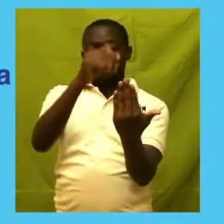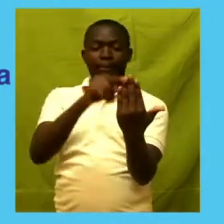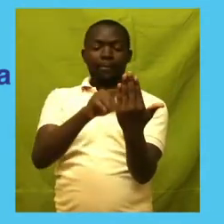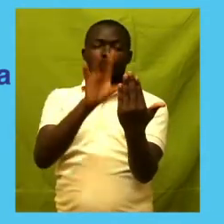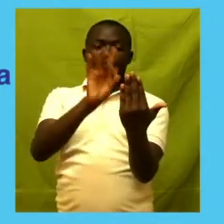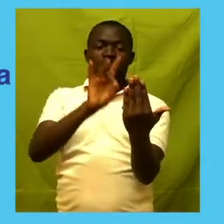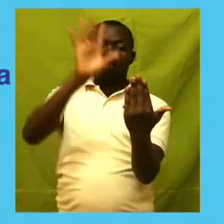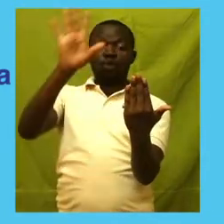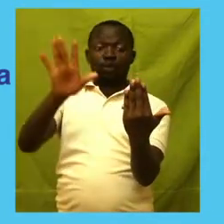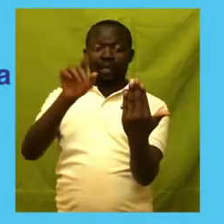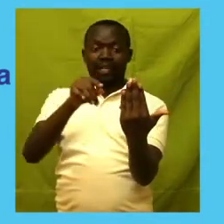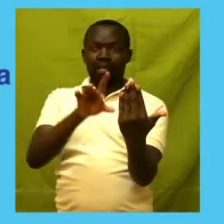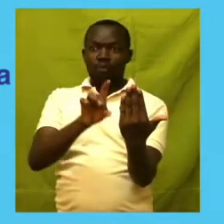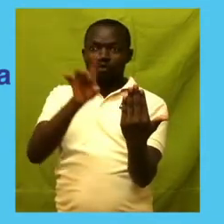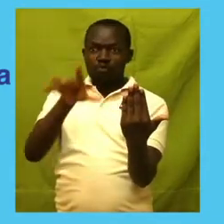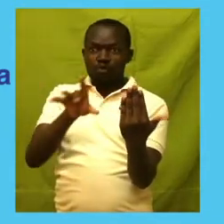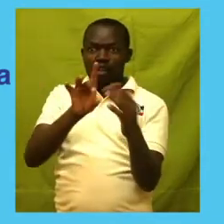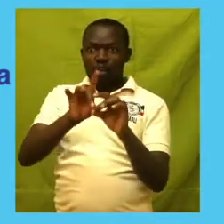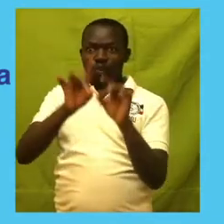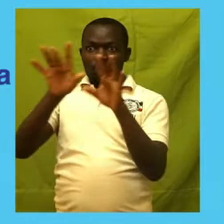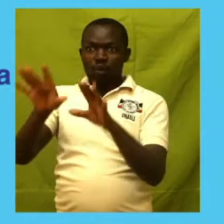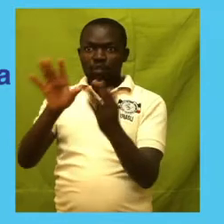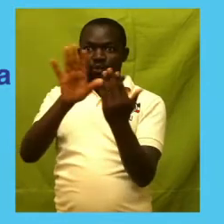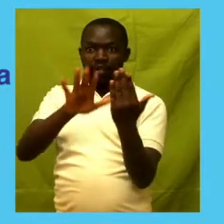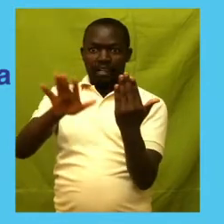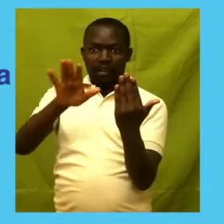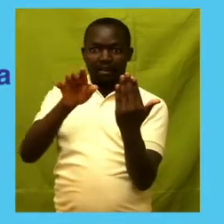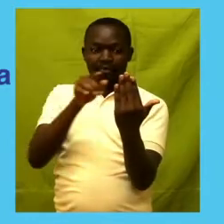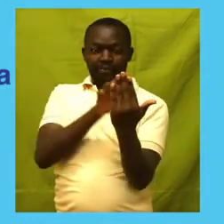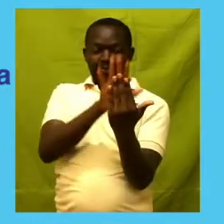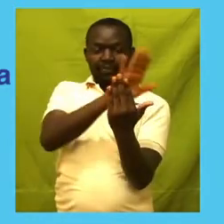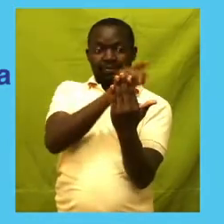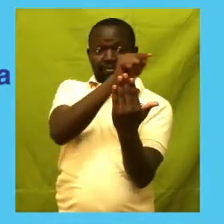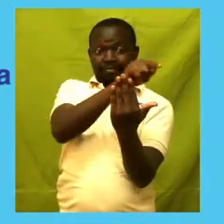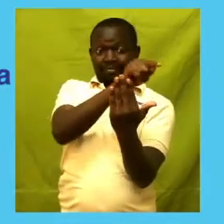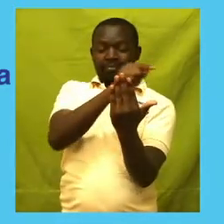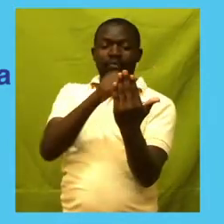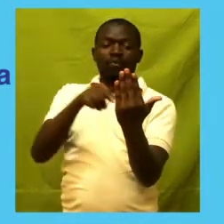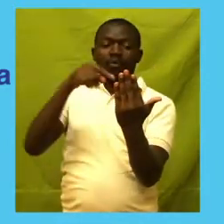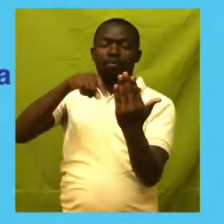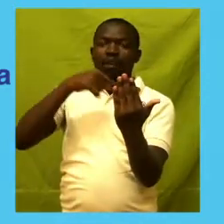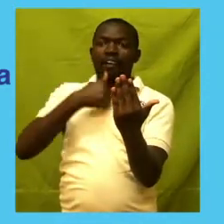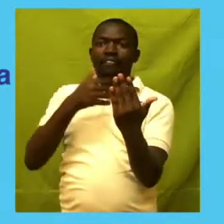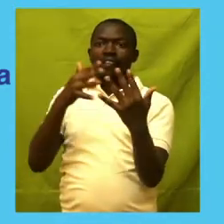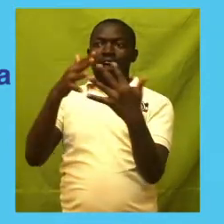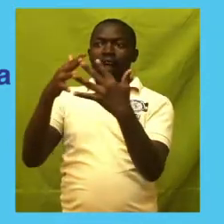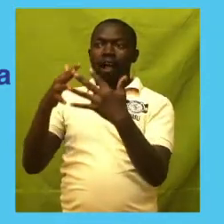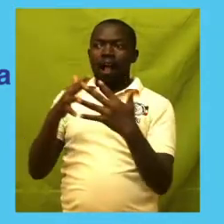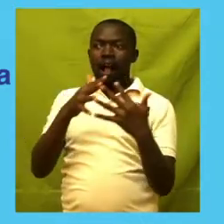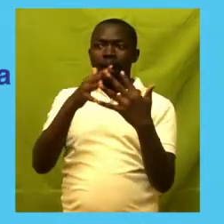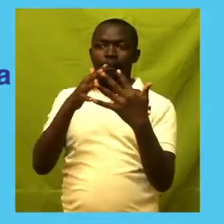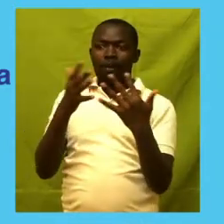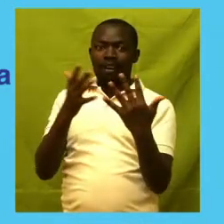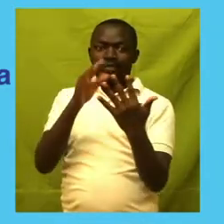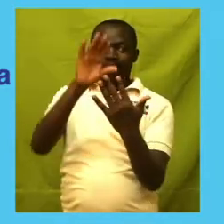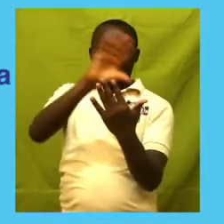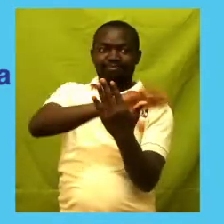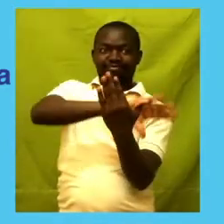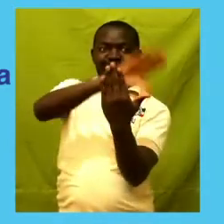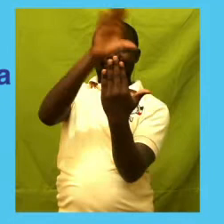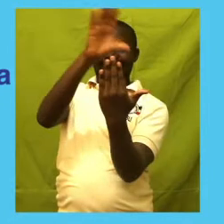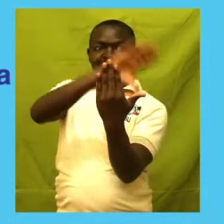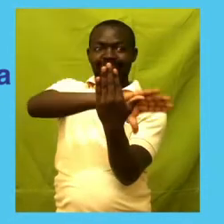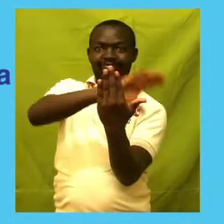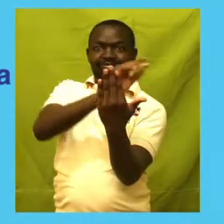have Australia. Yes, there is Australia. You have America.